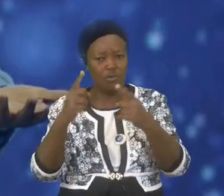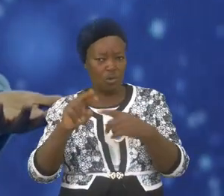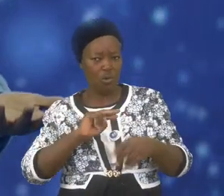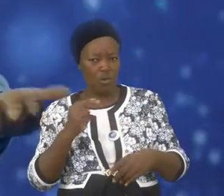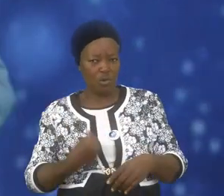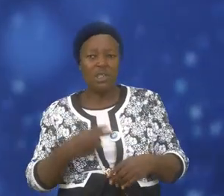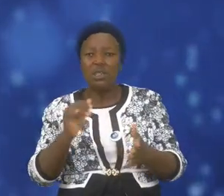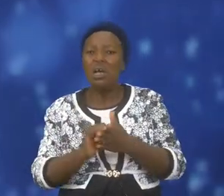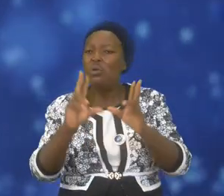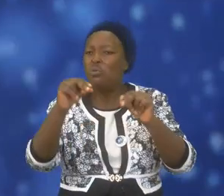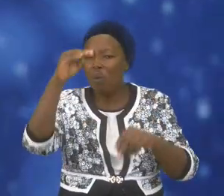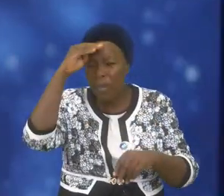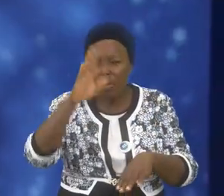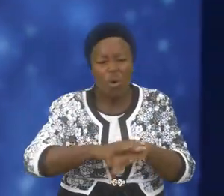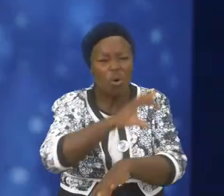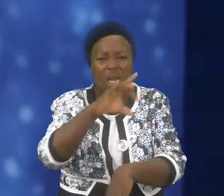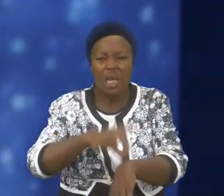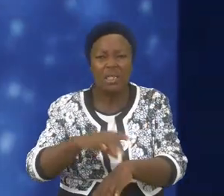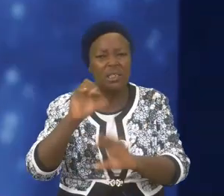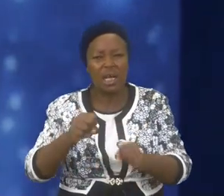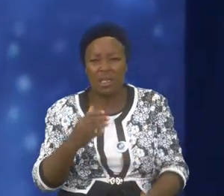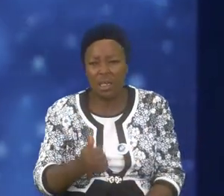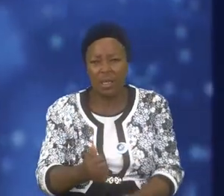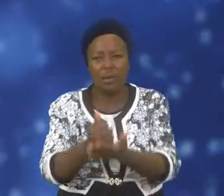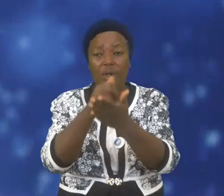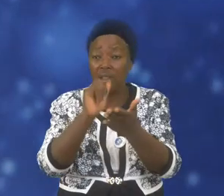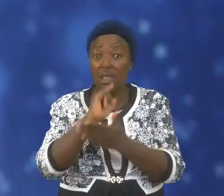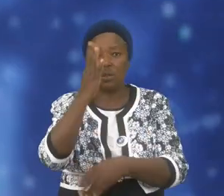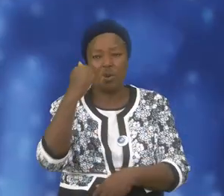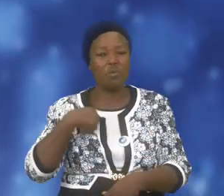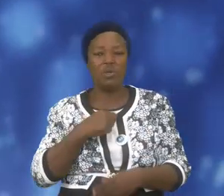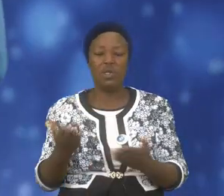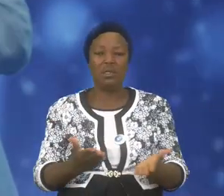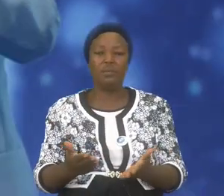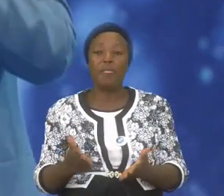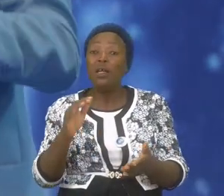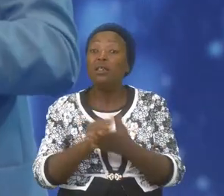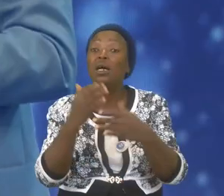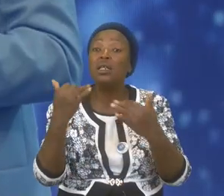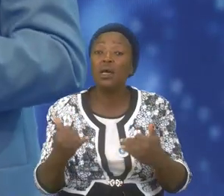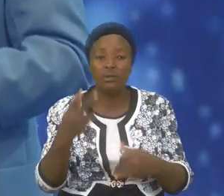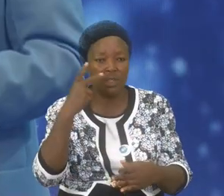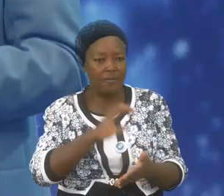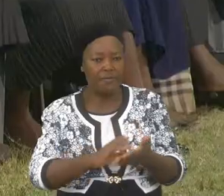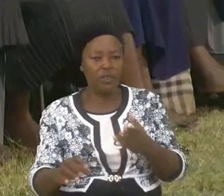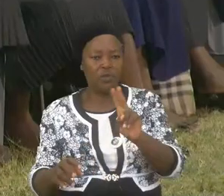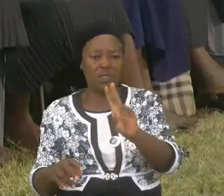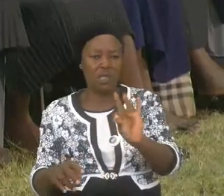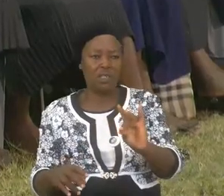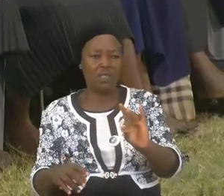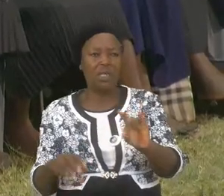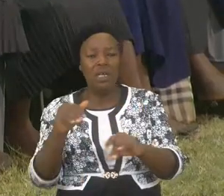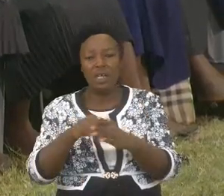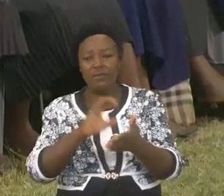we're here. That now, look at verse 28. In verse 28, but there is a